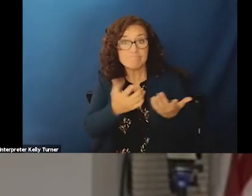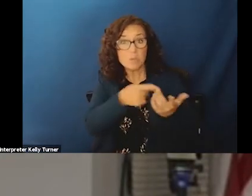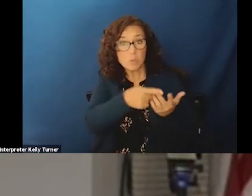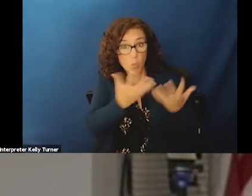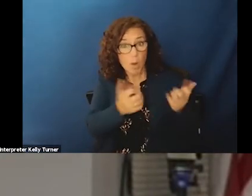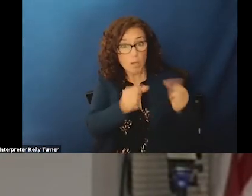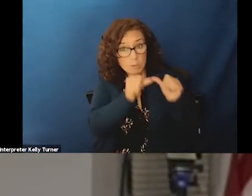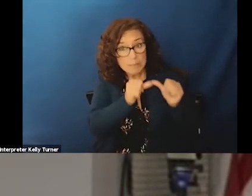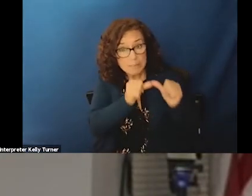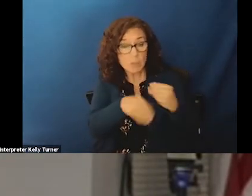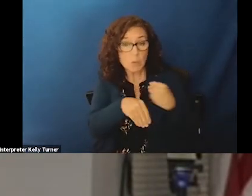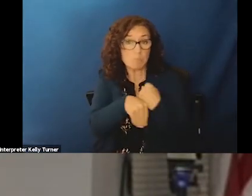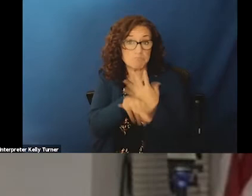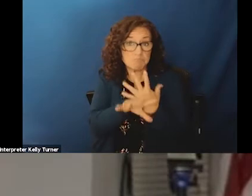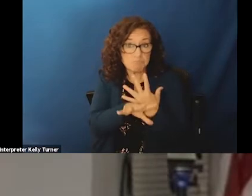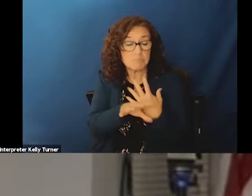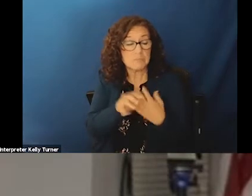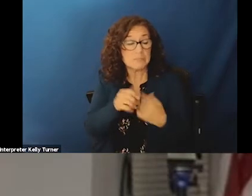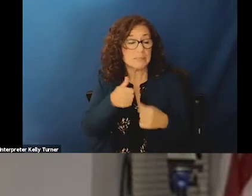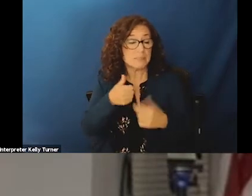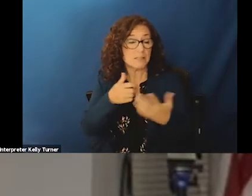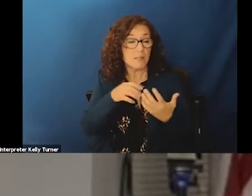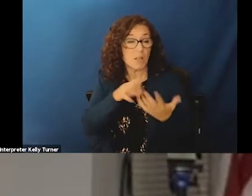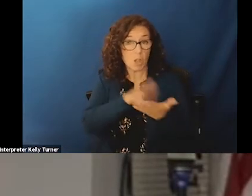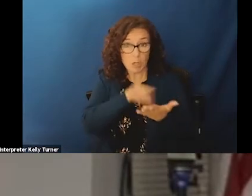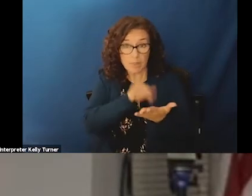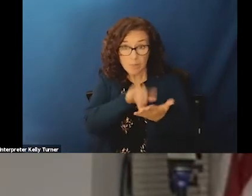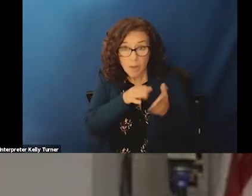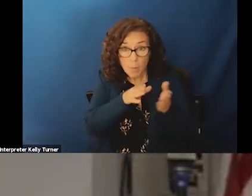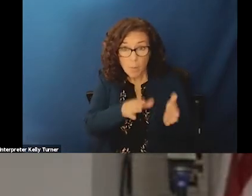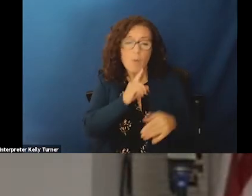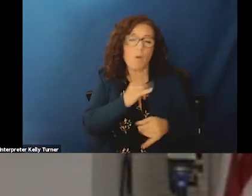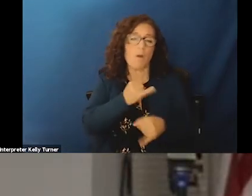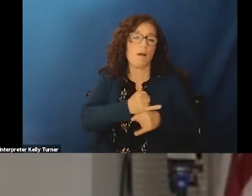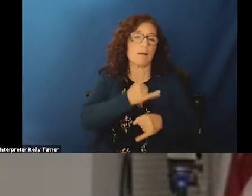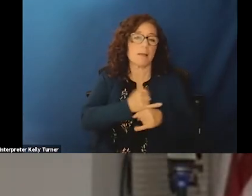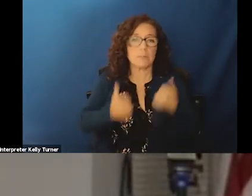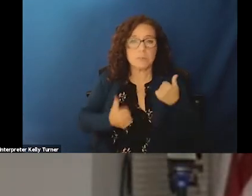option. So I think it's really important to give context to